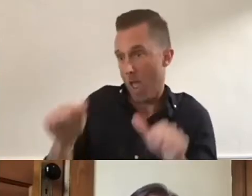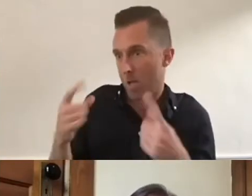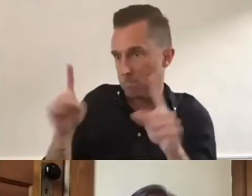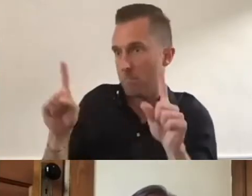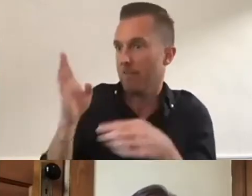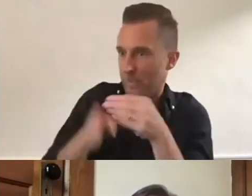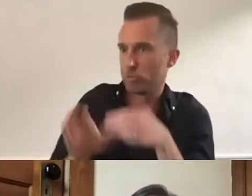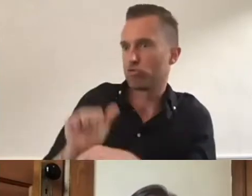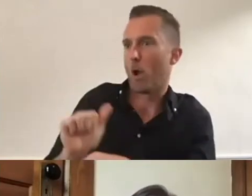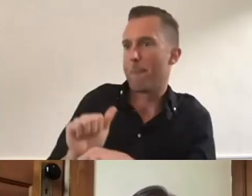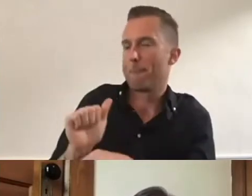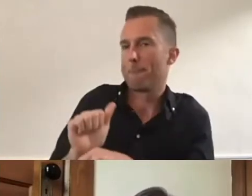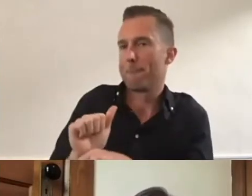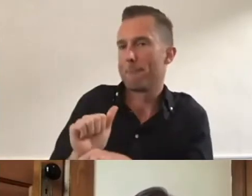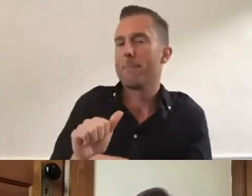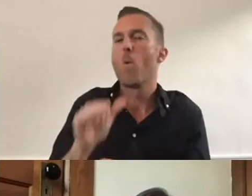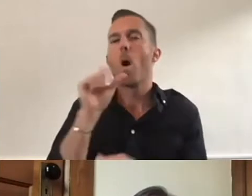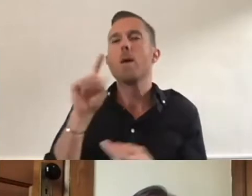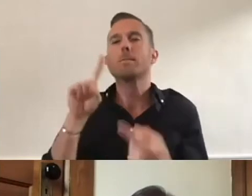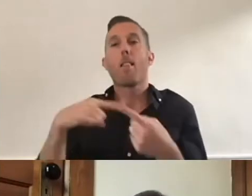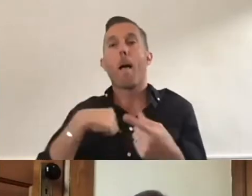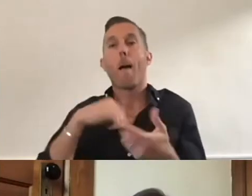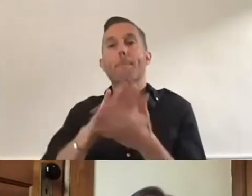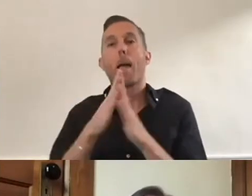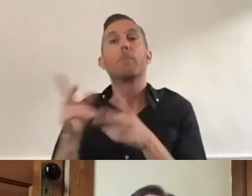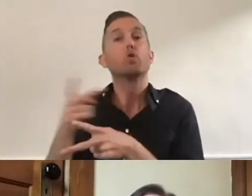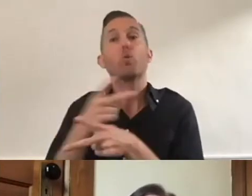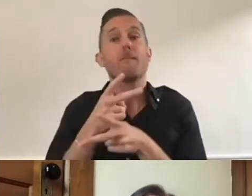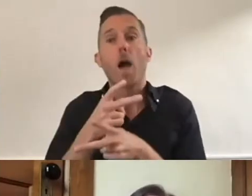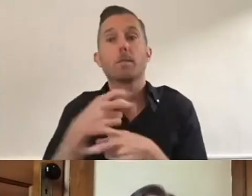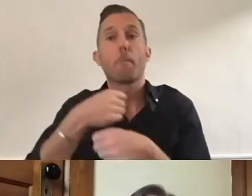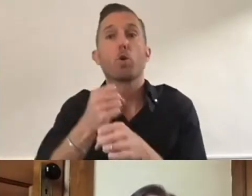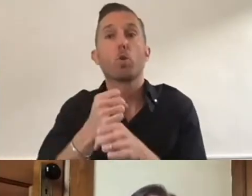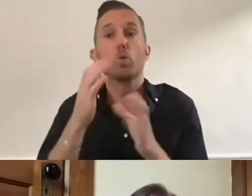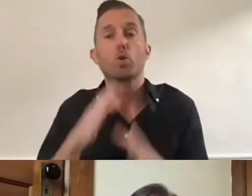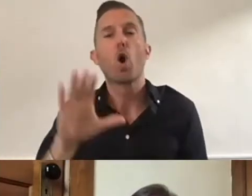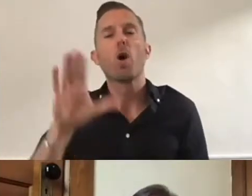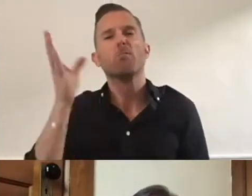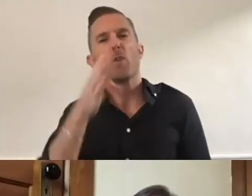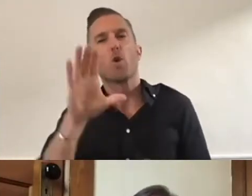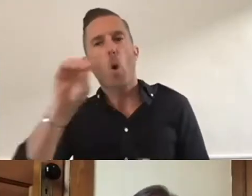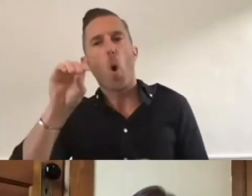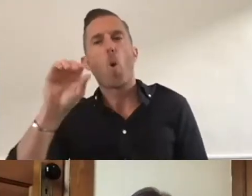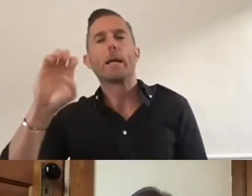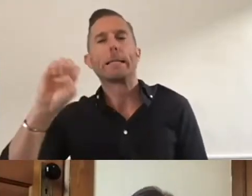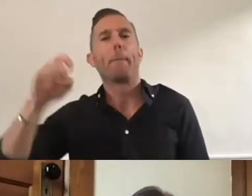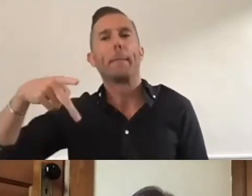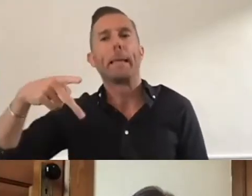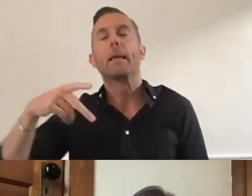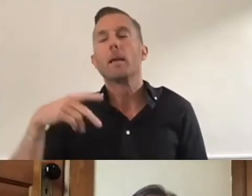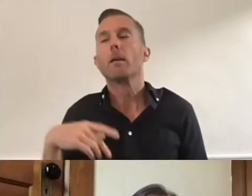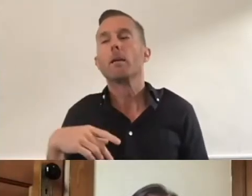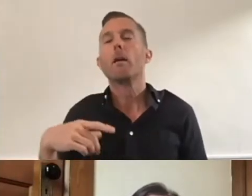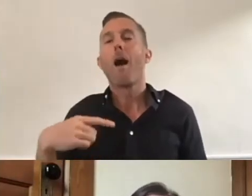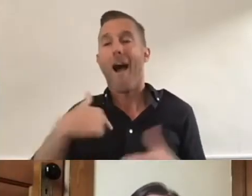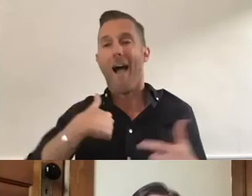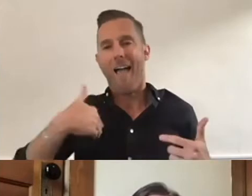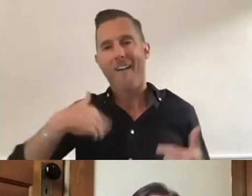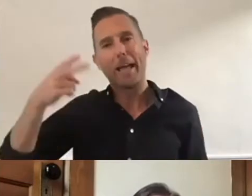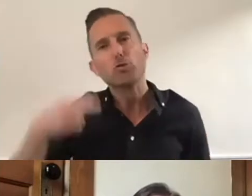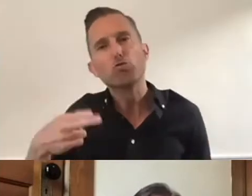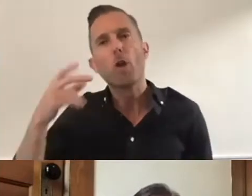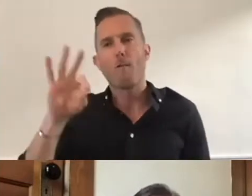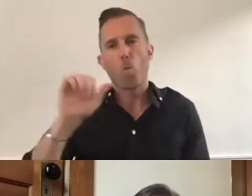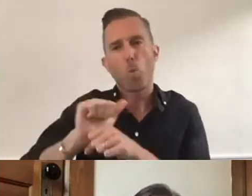until I've become a supervising producer, co-EP, that level, where I have a track record of how hard I am able to